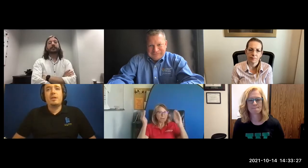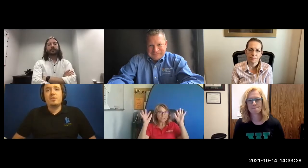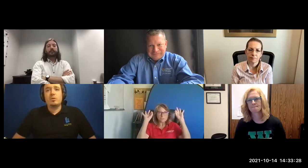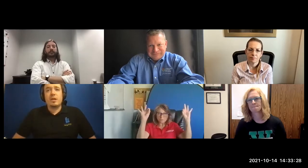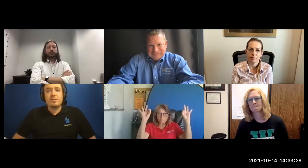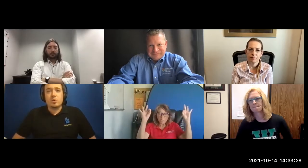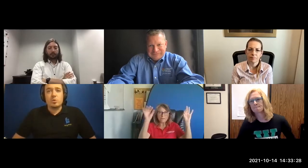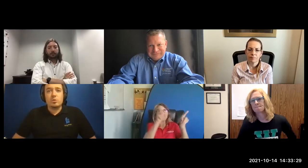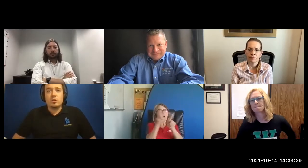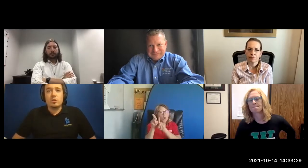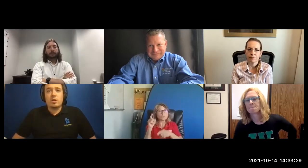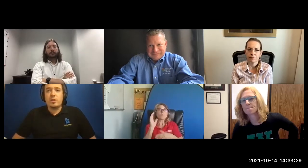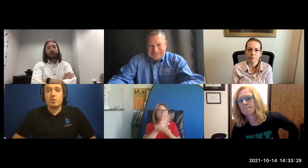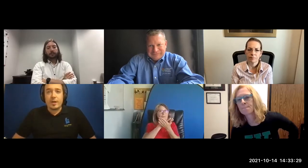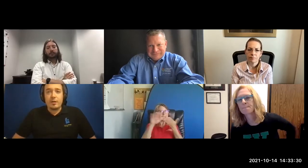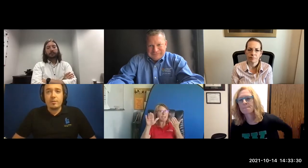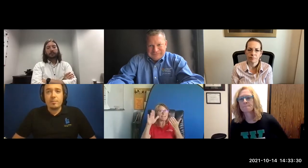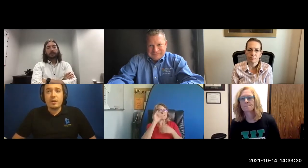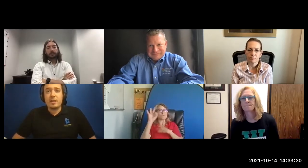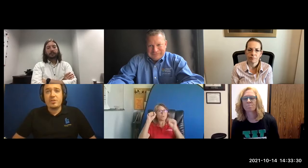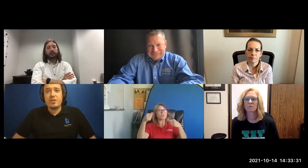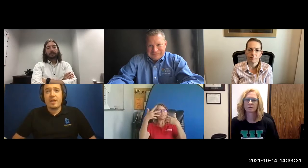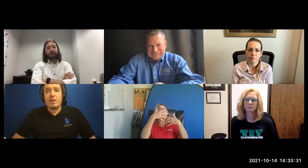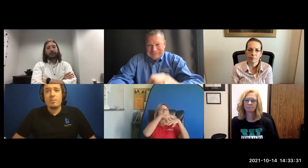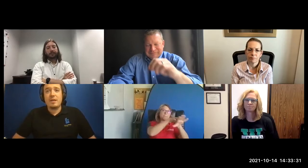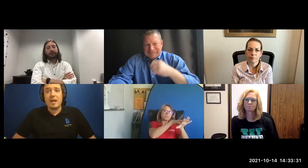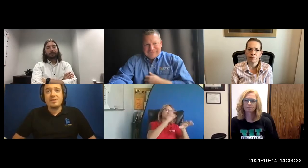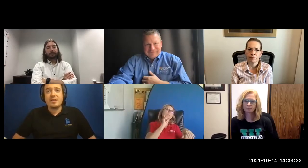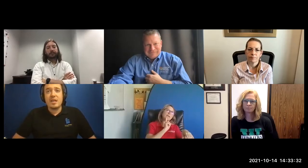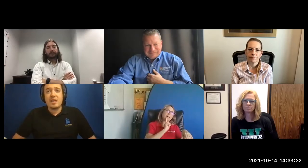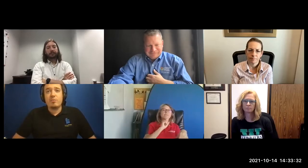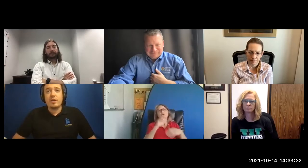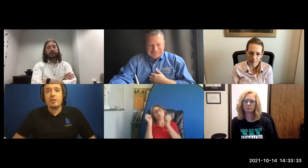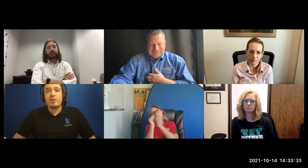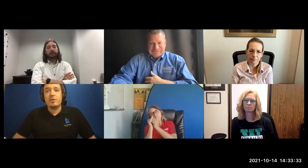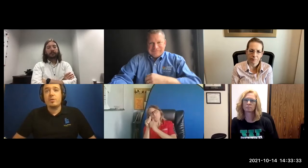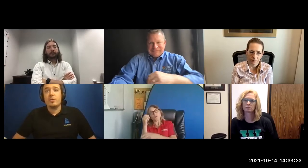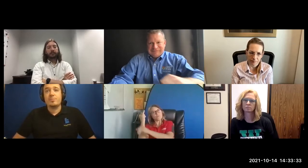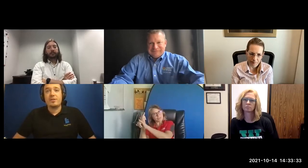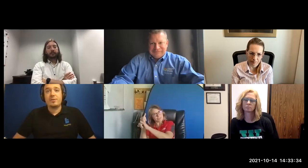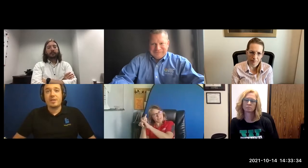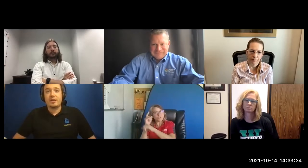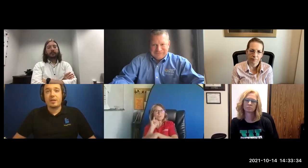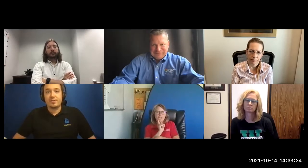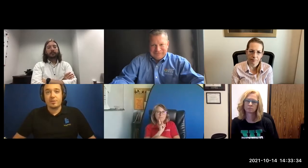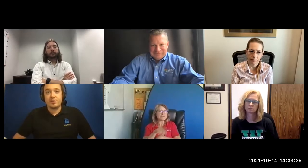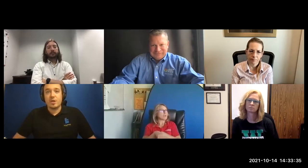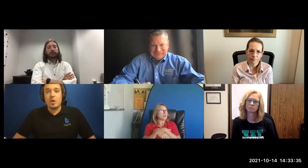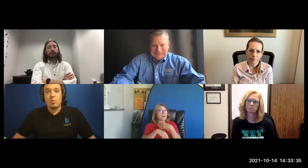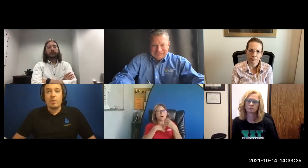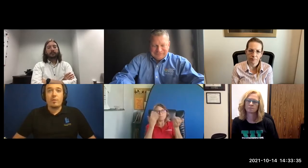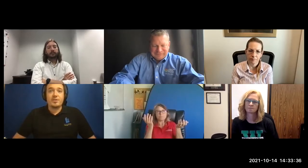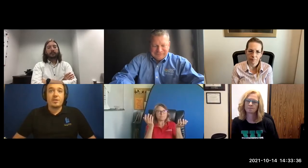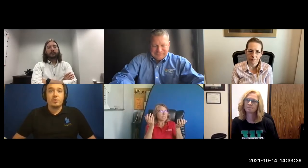So comparing deaf school to deaf school is great, but in addition to that, it would be nice if we could do those mainstream setting deaf